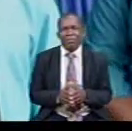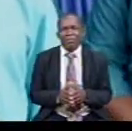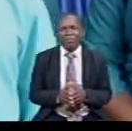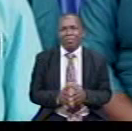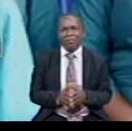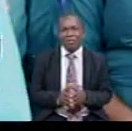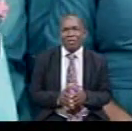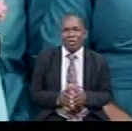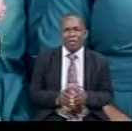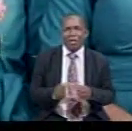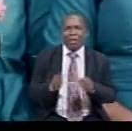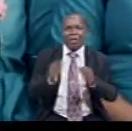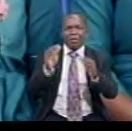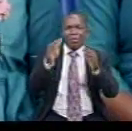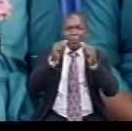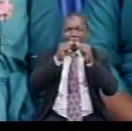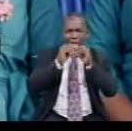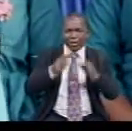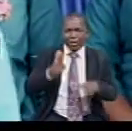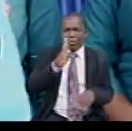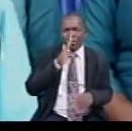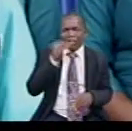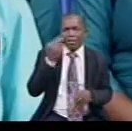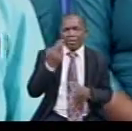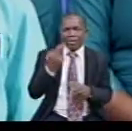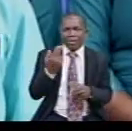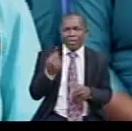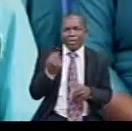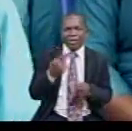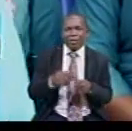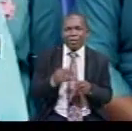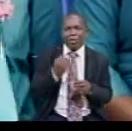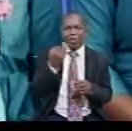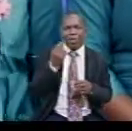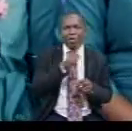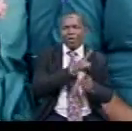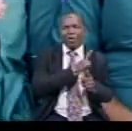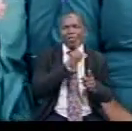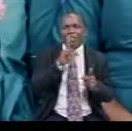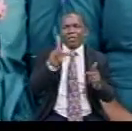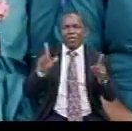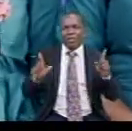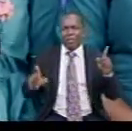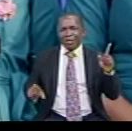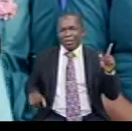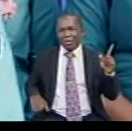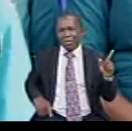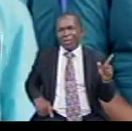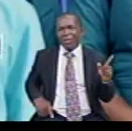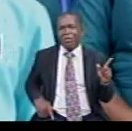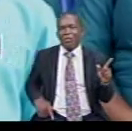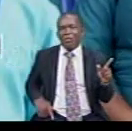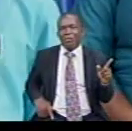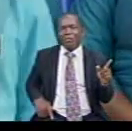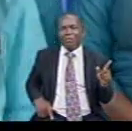Blessed be the name of the Lord.